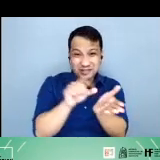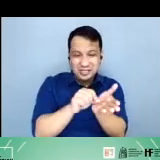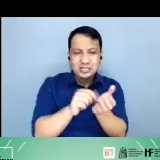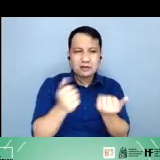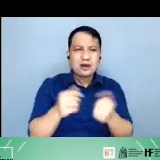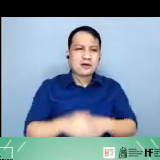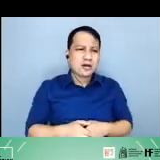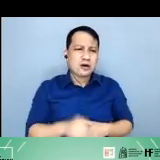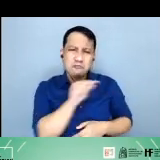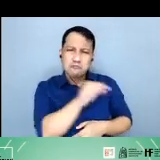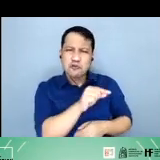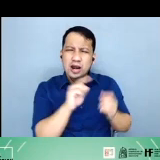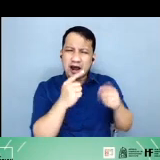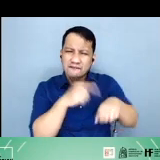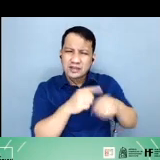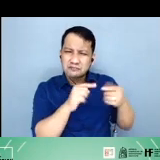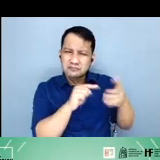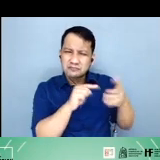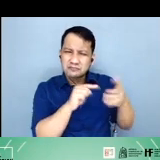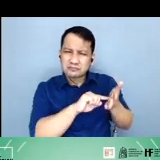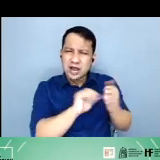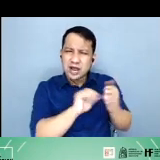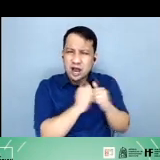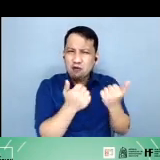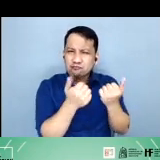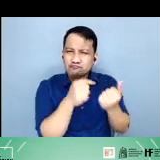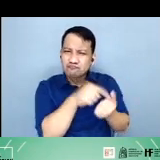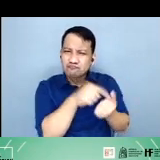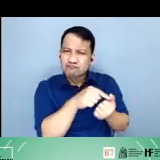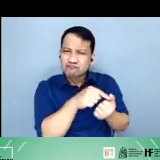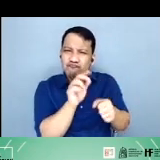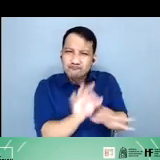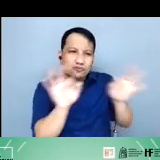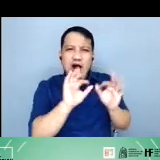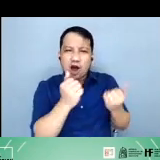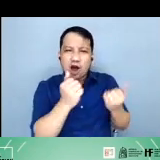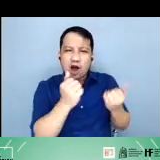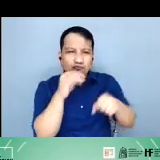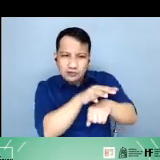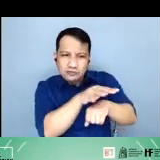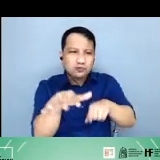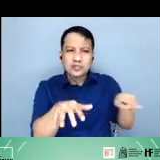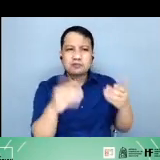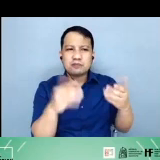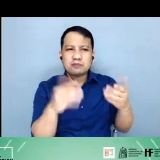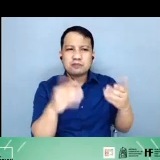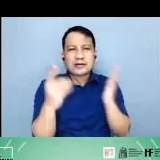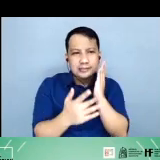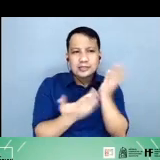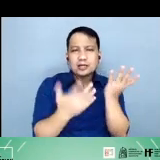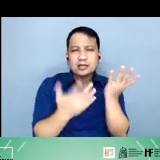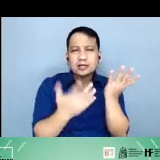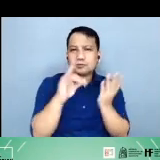take some time to discuss how this impacts sustainability and how these new innovations, these new technologies are ushering a